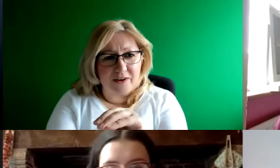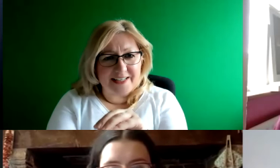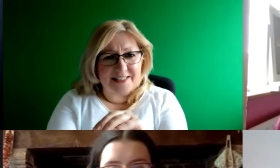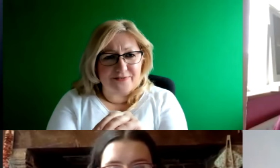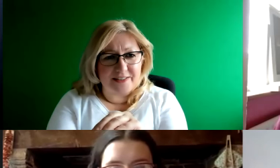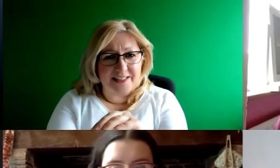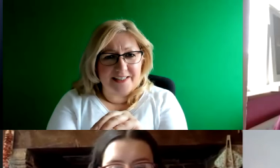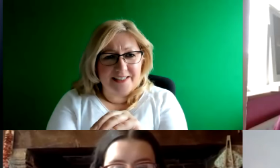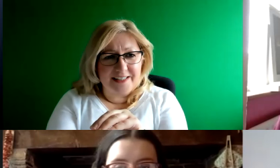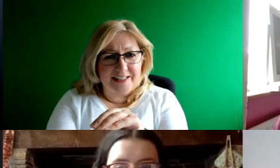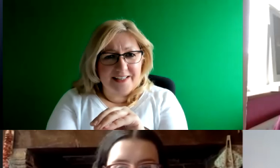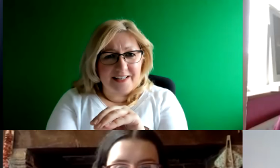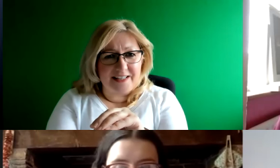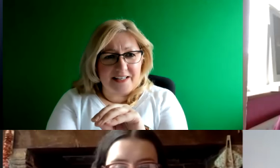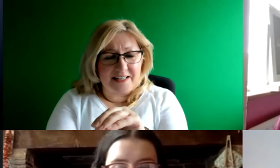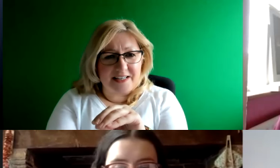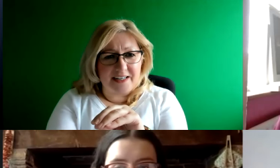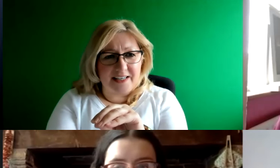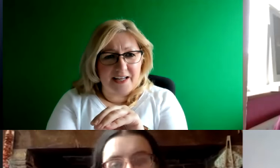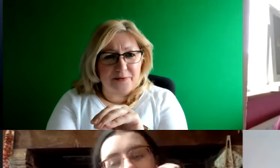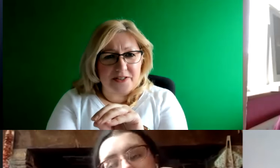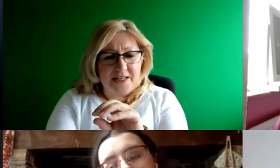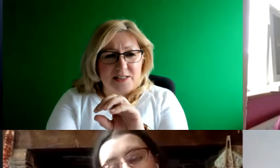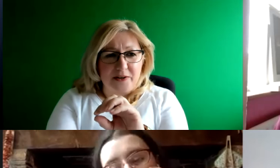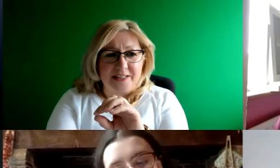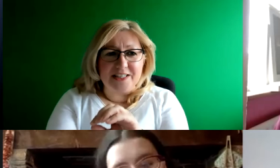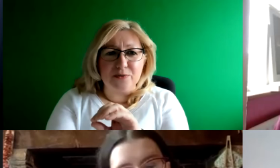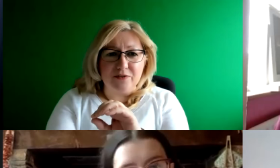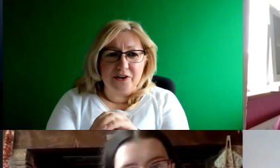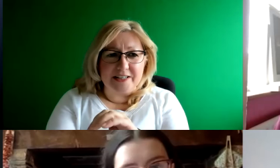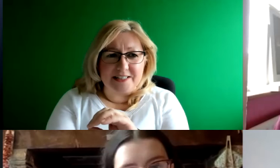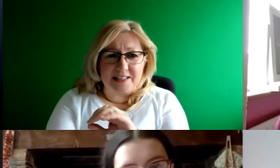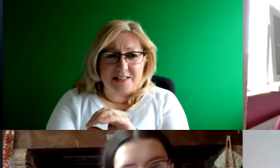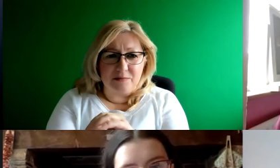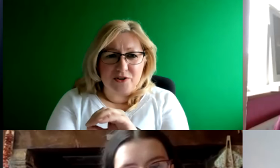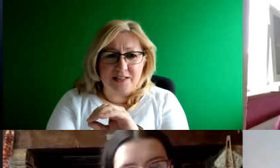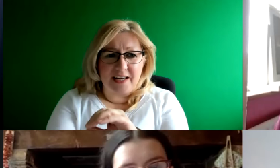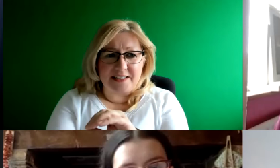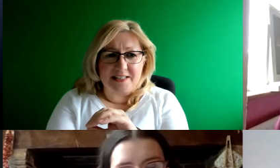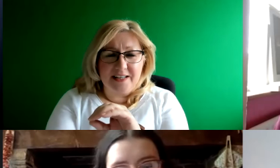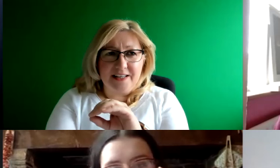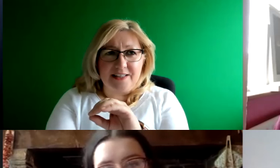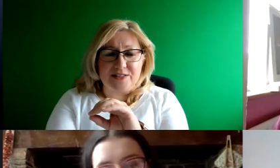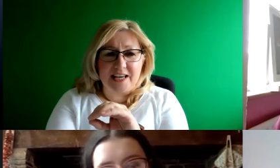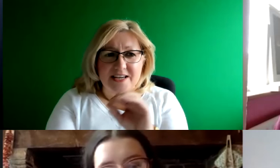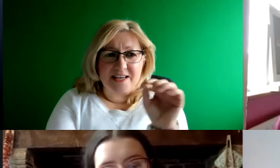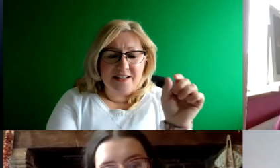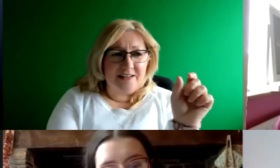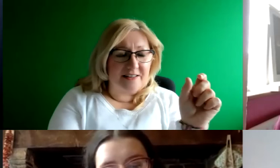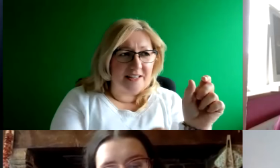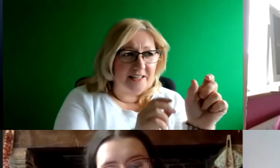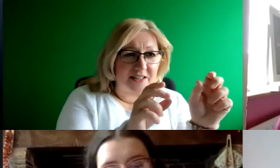can profile it differently in a target language. So what you need to avoid is the assumption that you